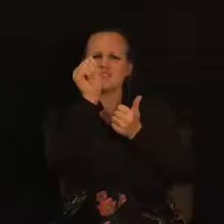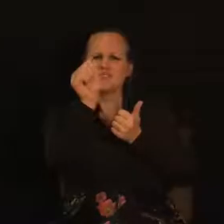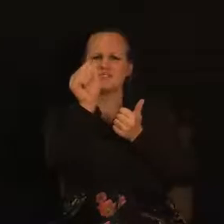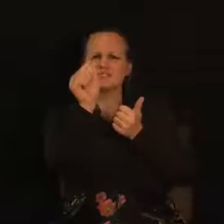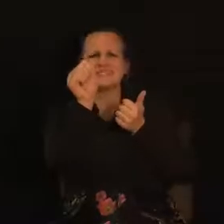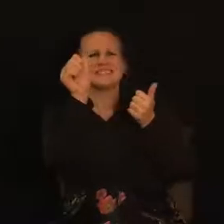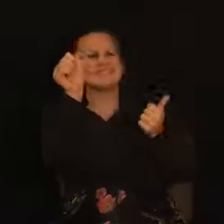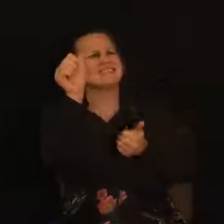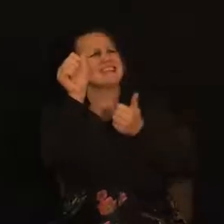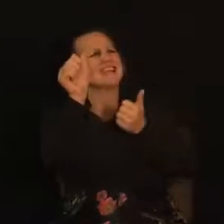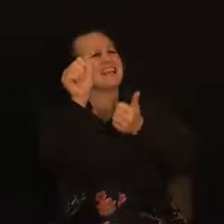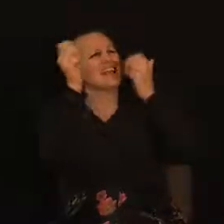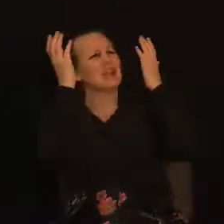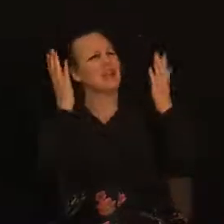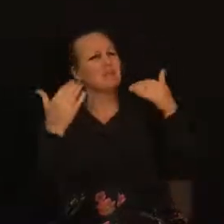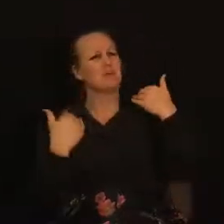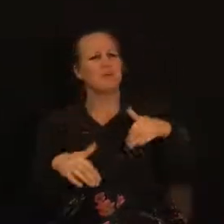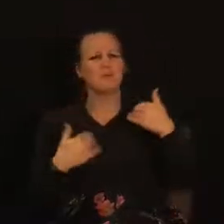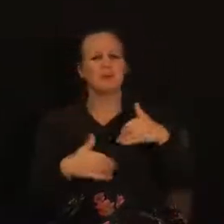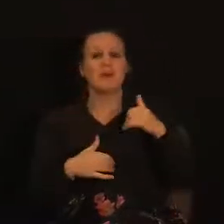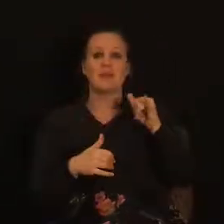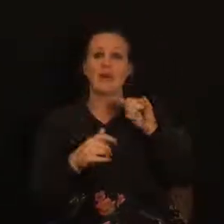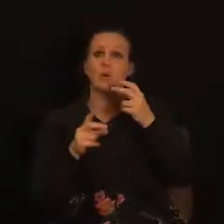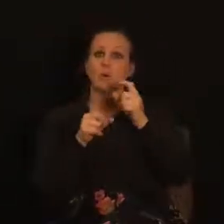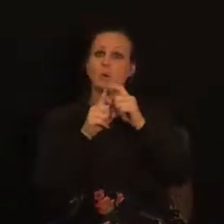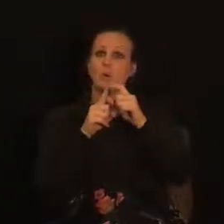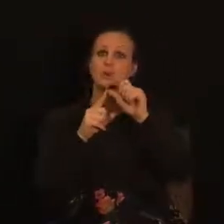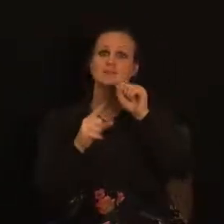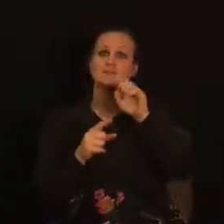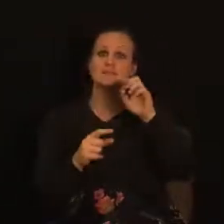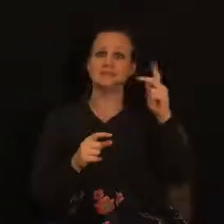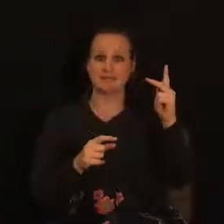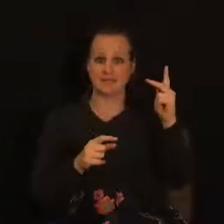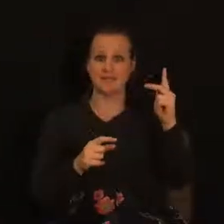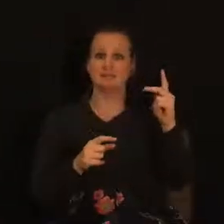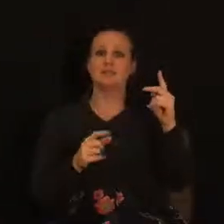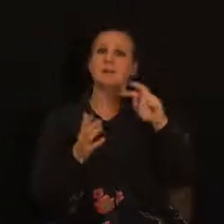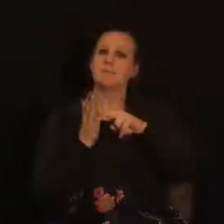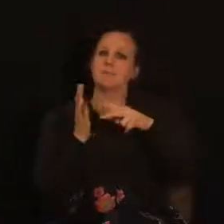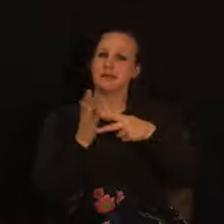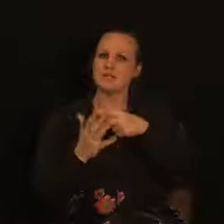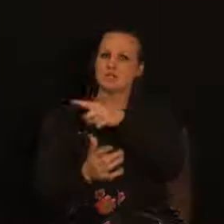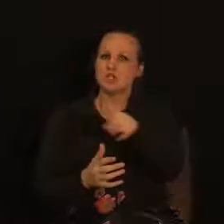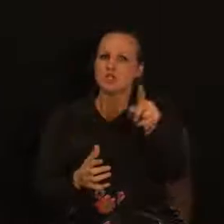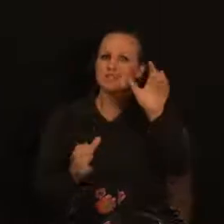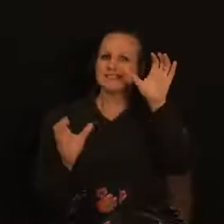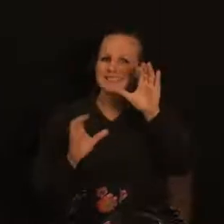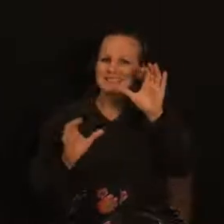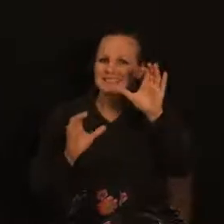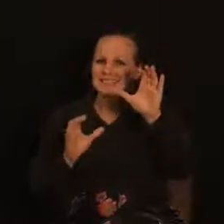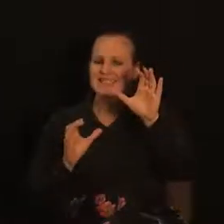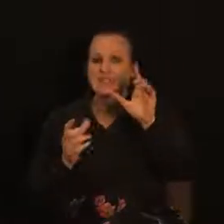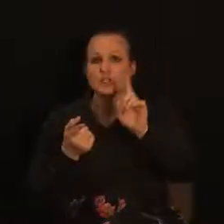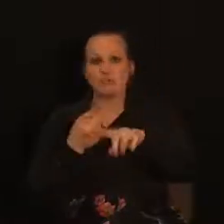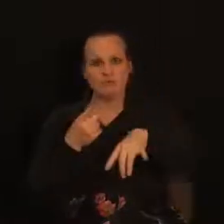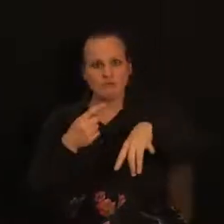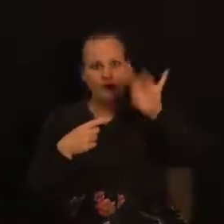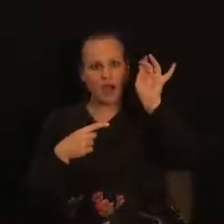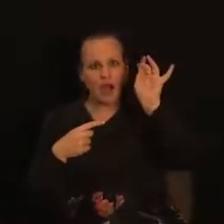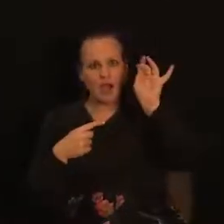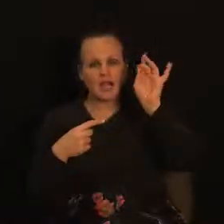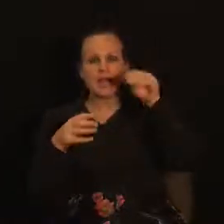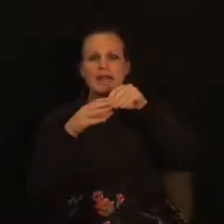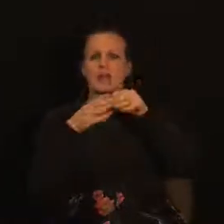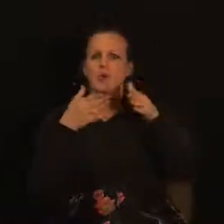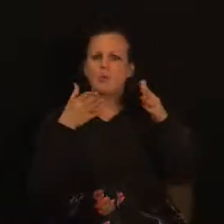him. Because this word here for seek is that you're seeking in order to find in such a way that